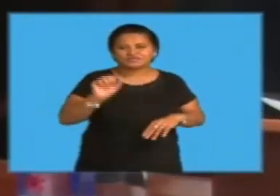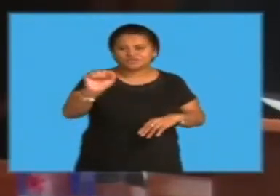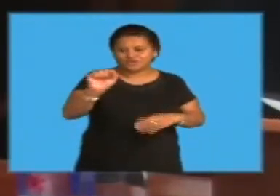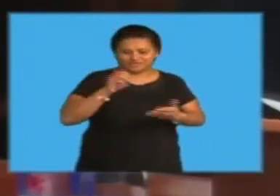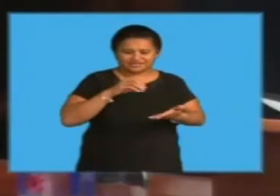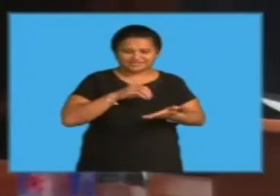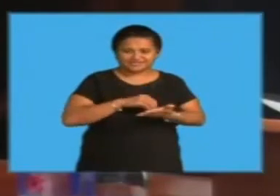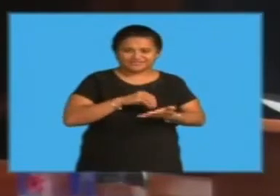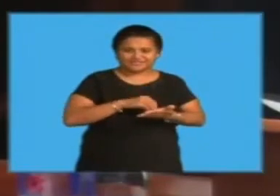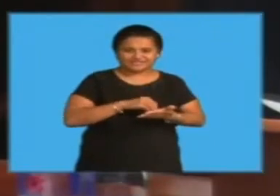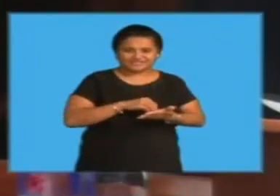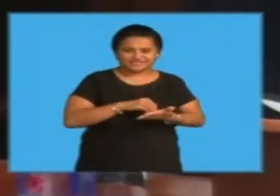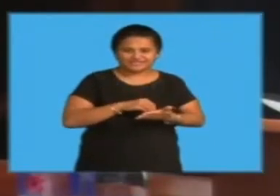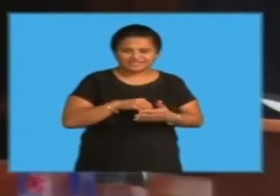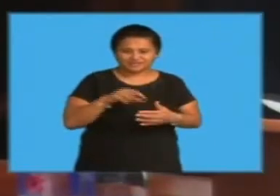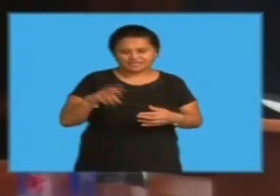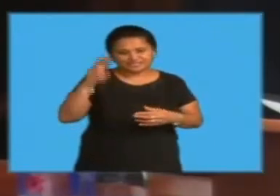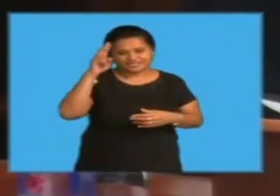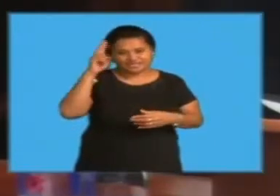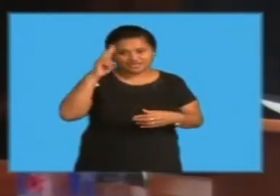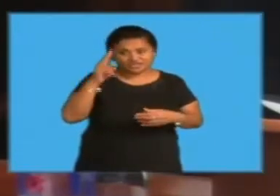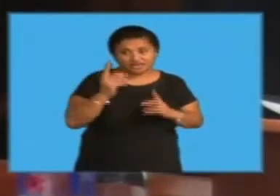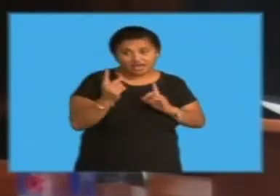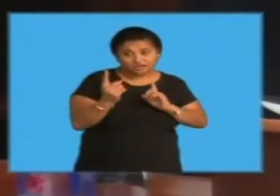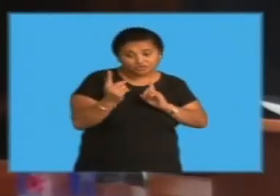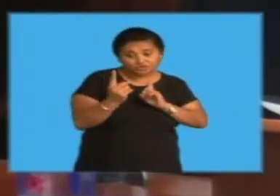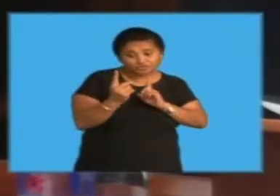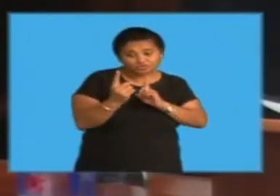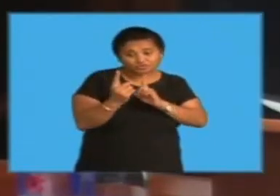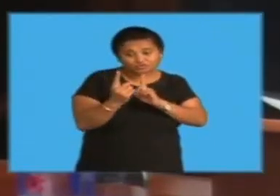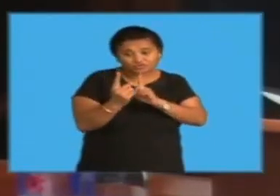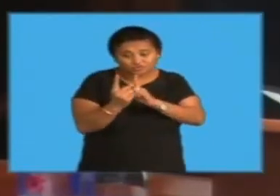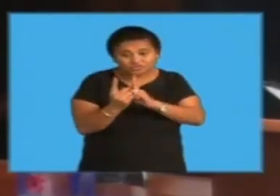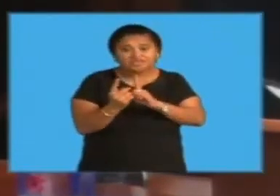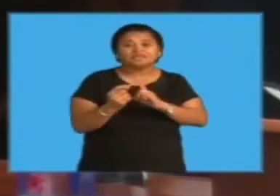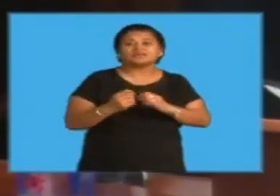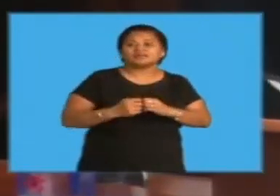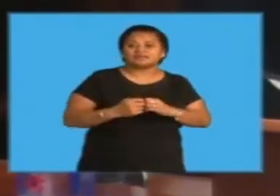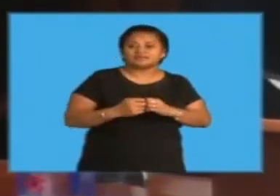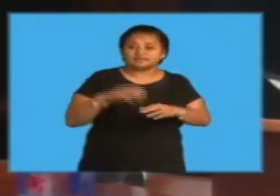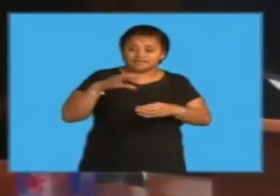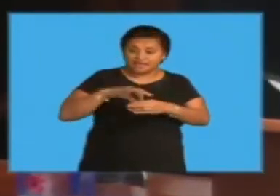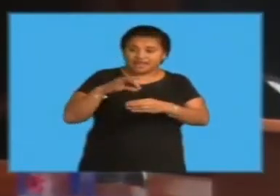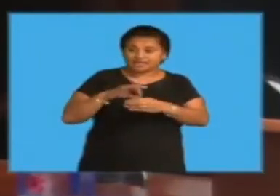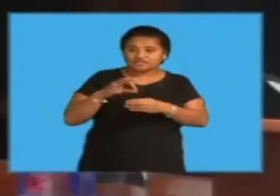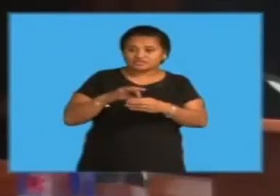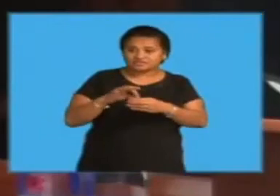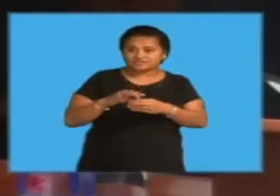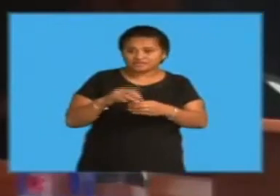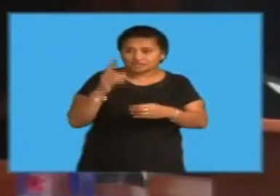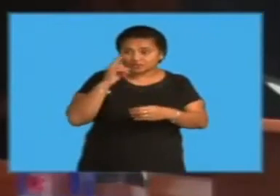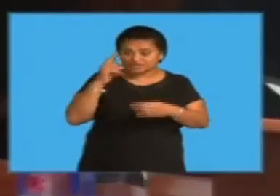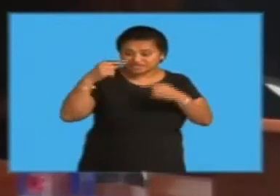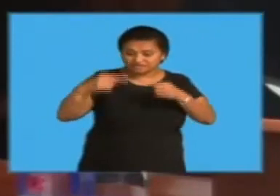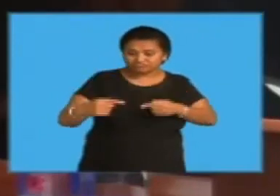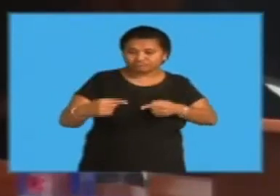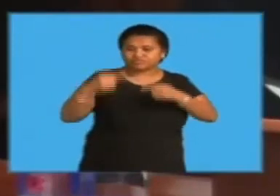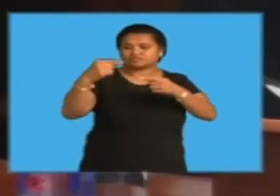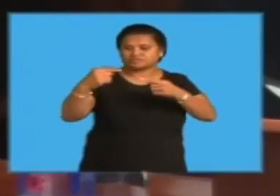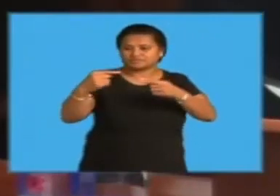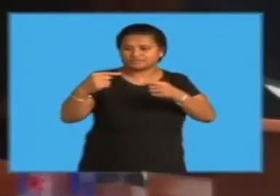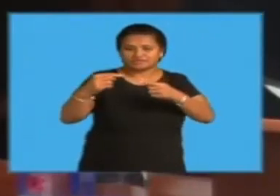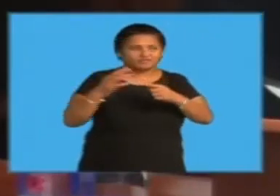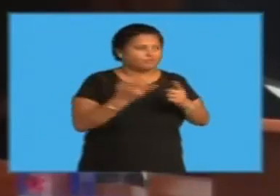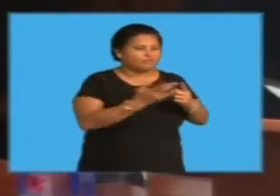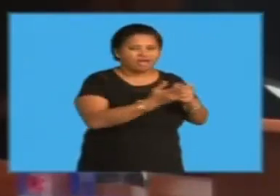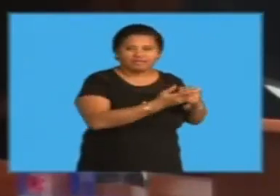I will remind you that as we move closer to elections, you may find yourselves pulled by opposing forces. One force is the spirit that most likely drove you